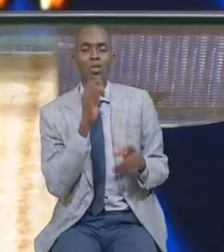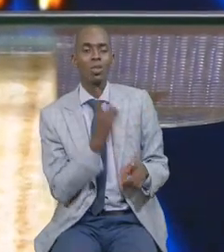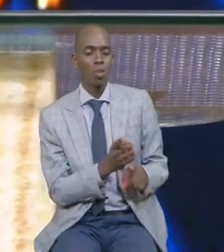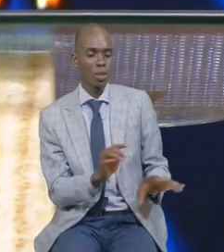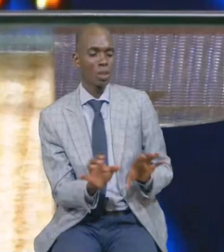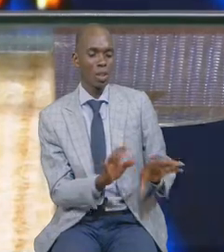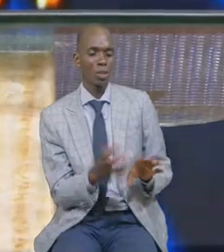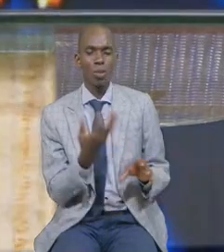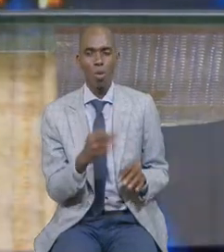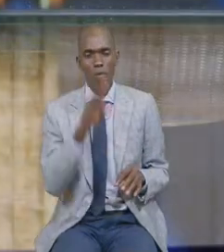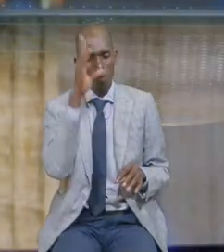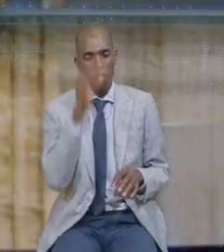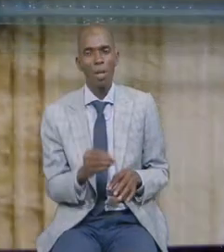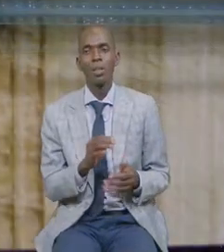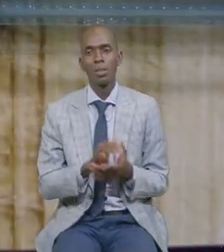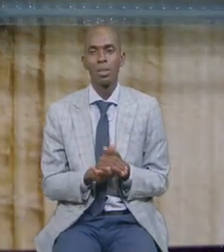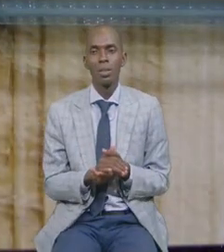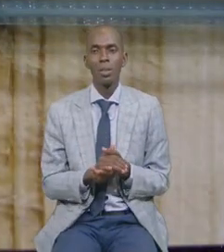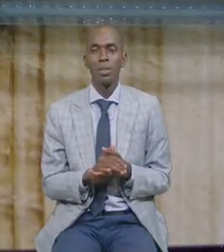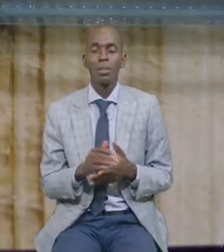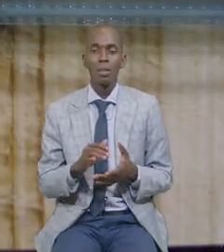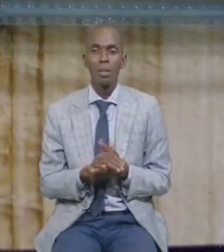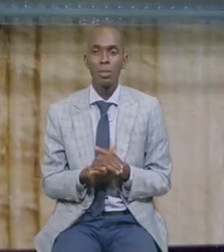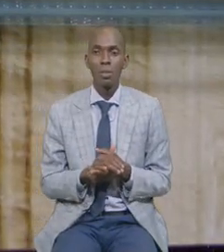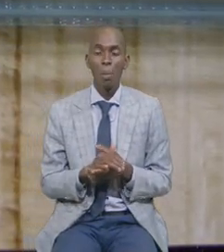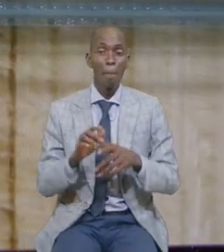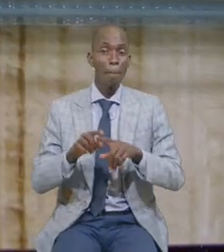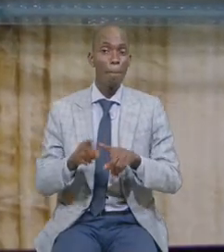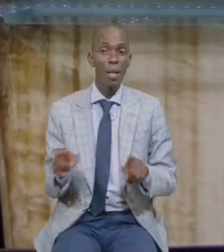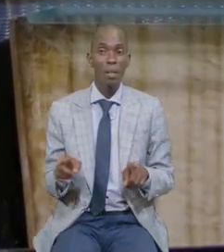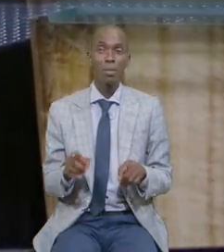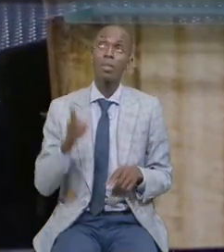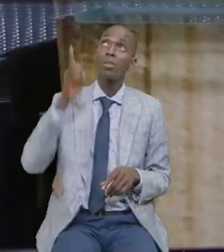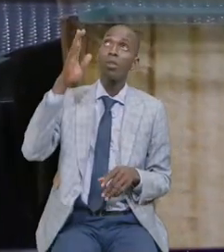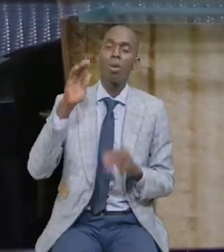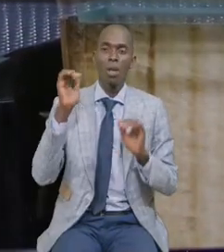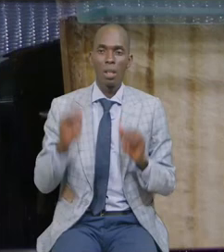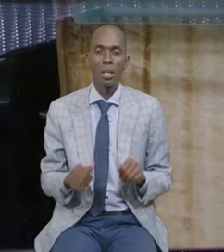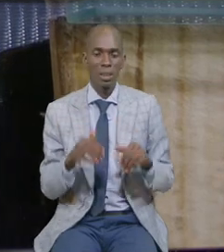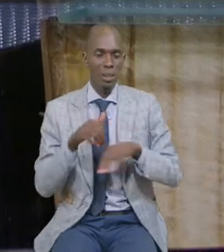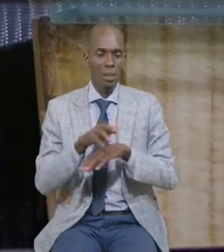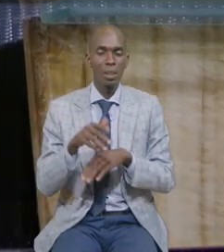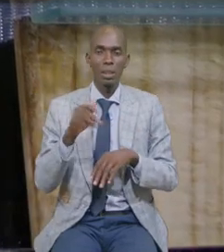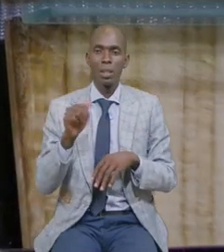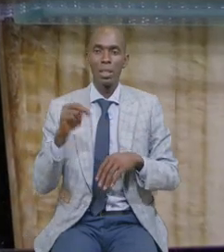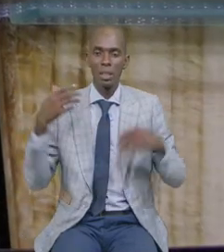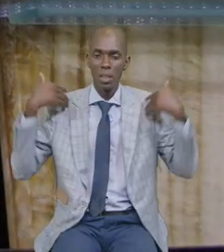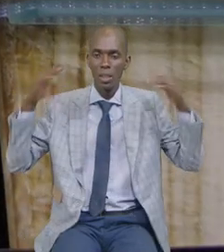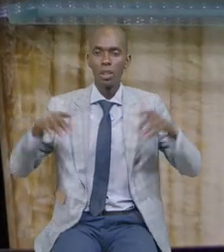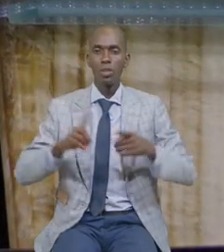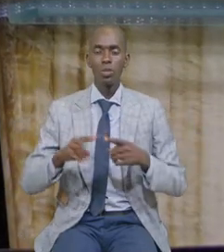He knows, he has his breath, but God can send an angel and destroy